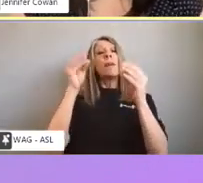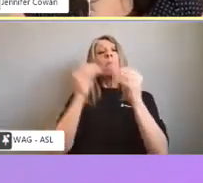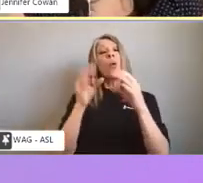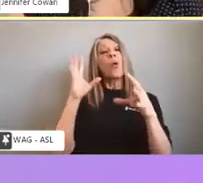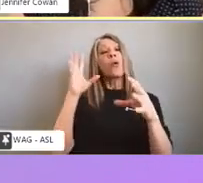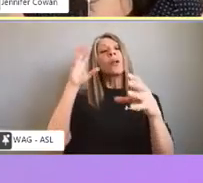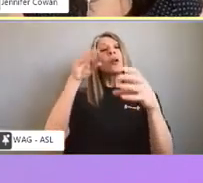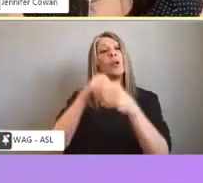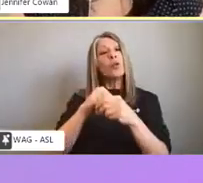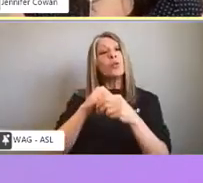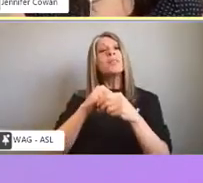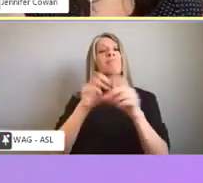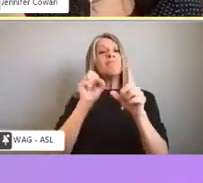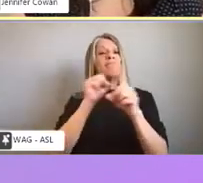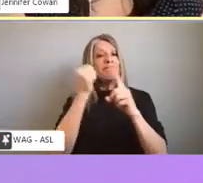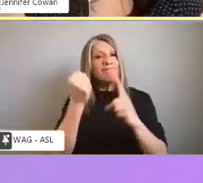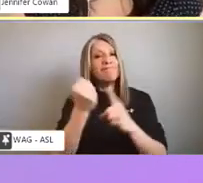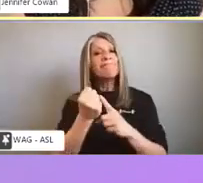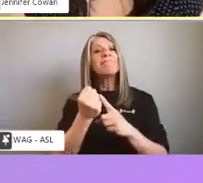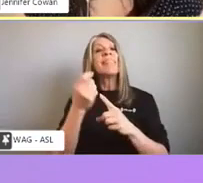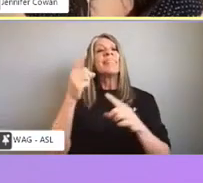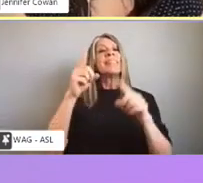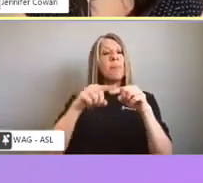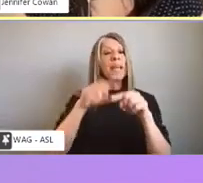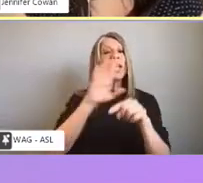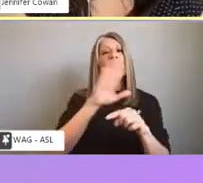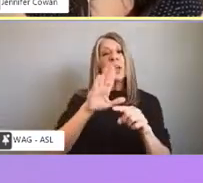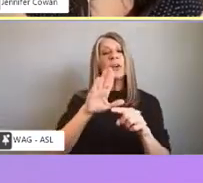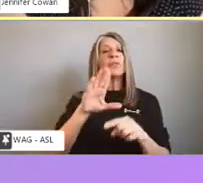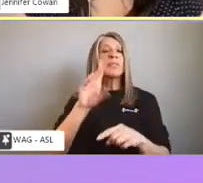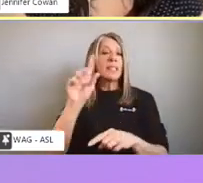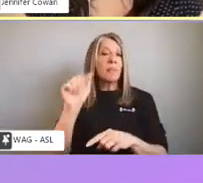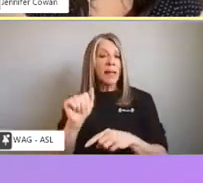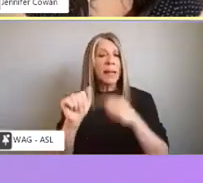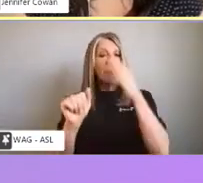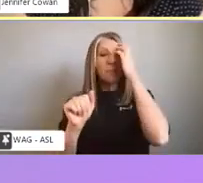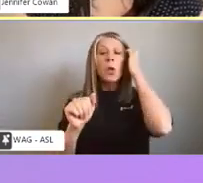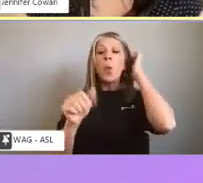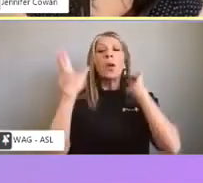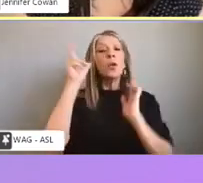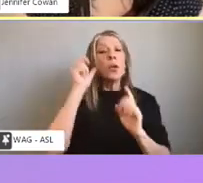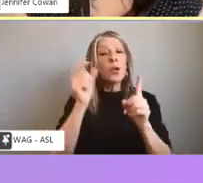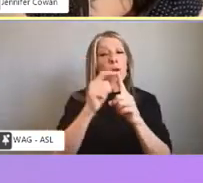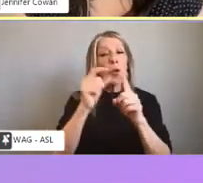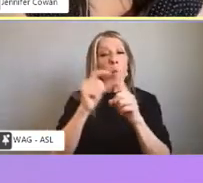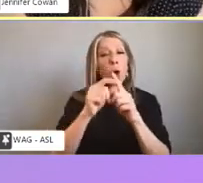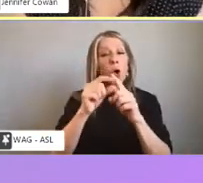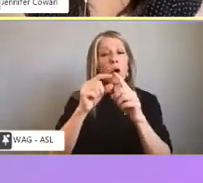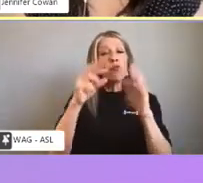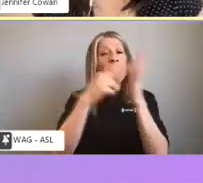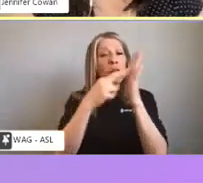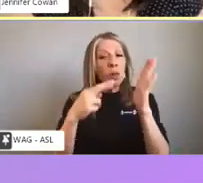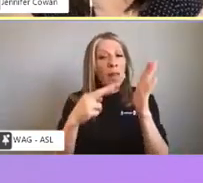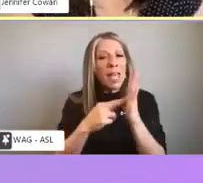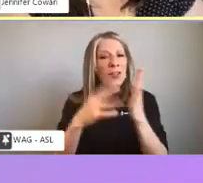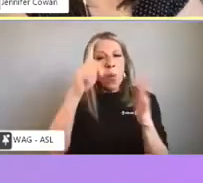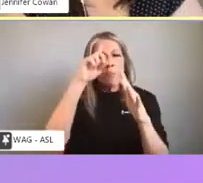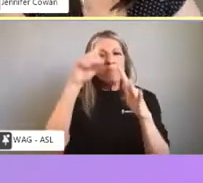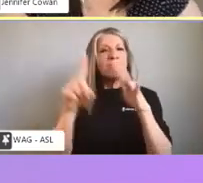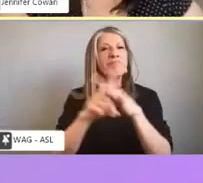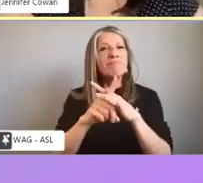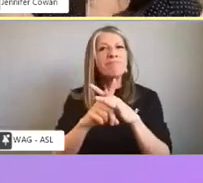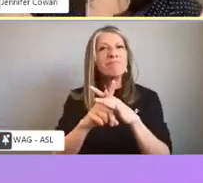regardless of a person's situation or ability. But when you hear the word regulation, what comes to mind? And my guess is it's